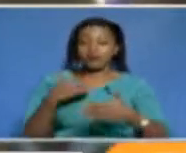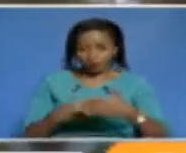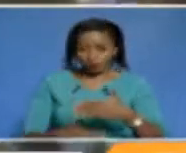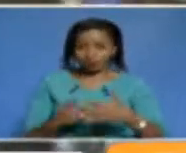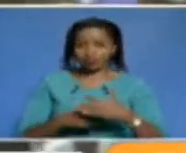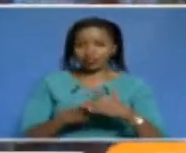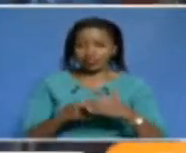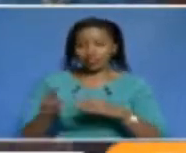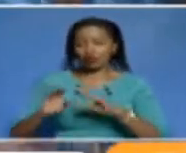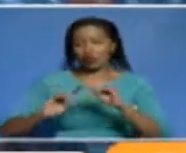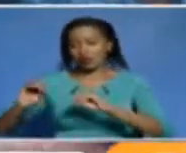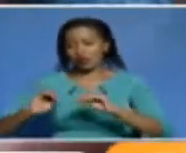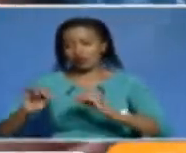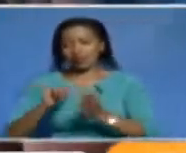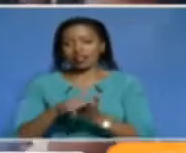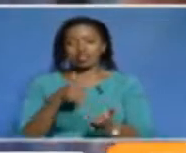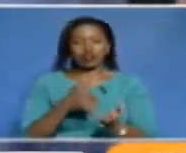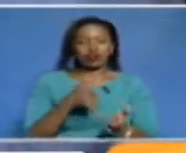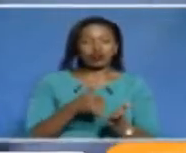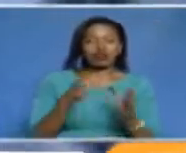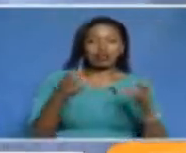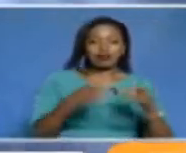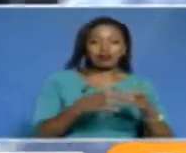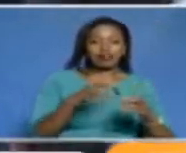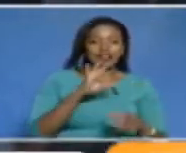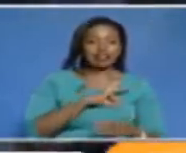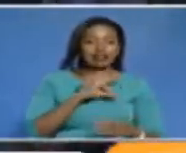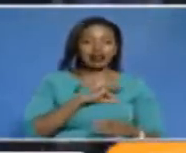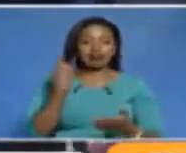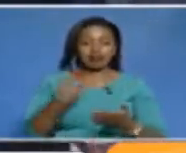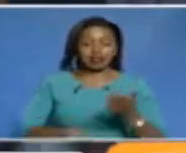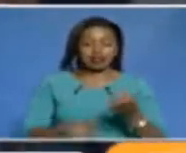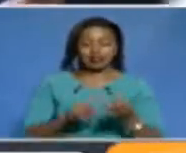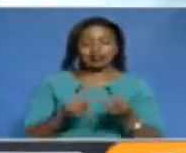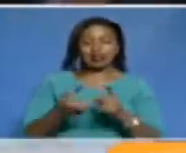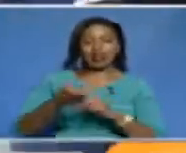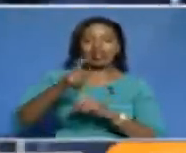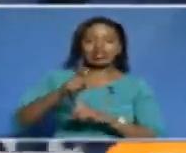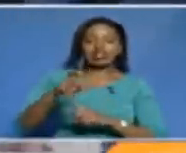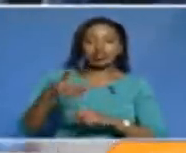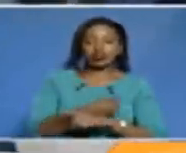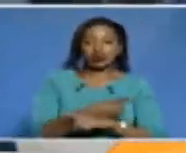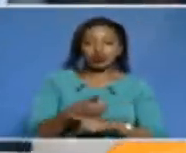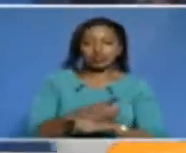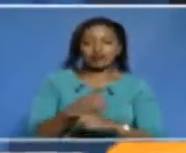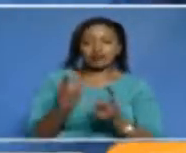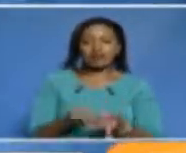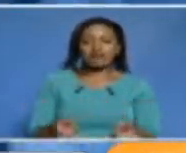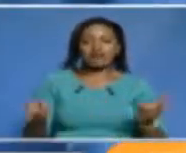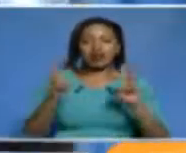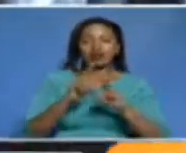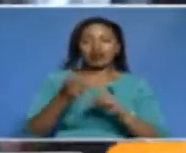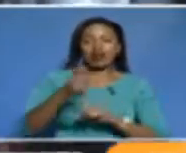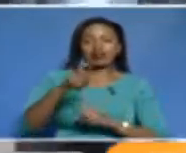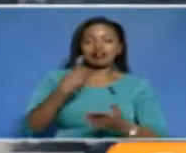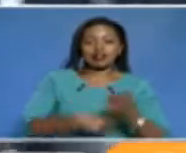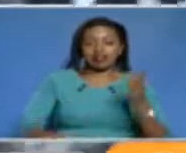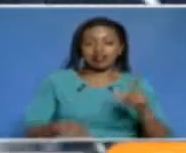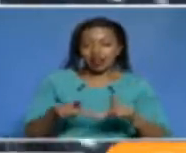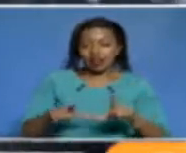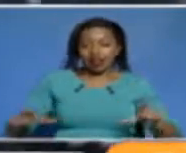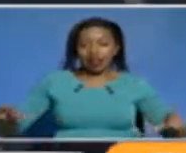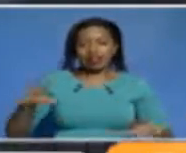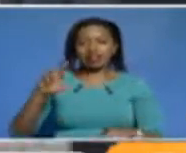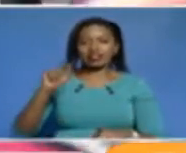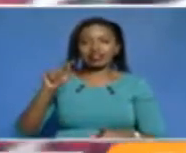include corporate income tax, excise duty, value-added tax, land rates, NSSF and NHIF contributions,